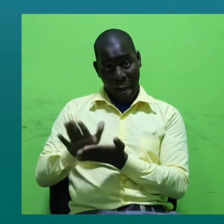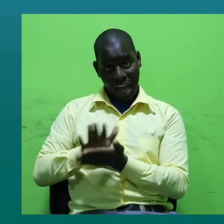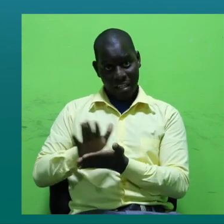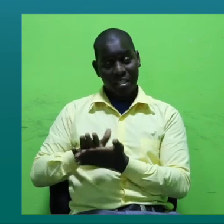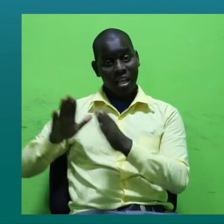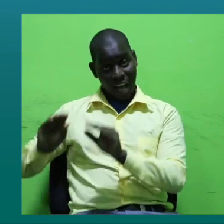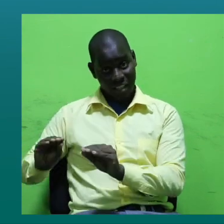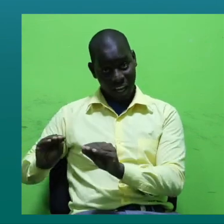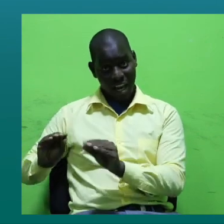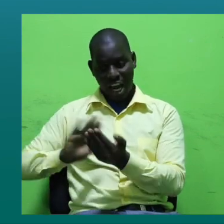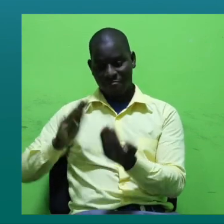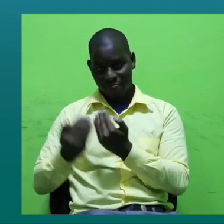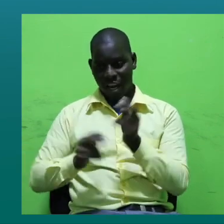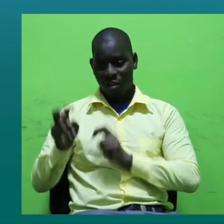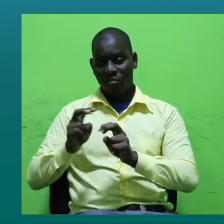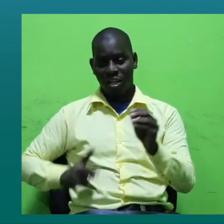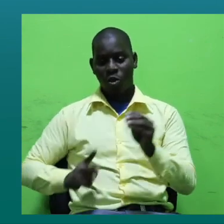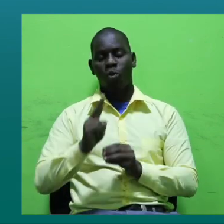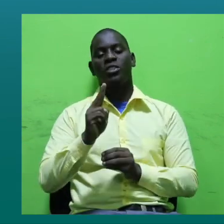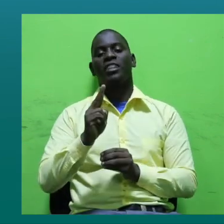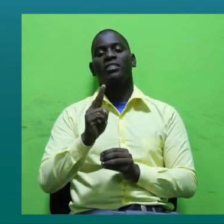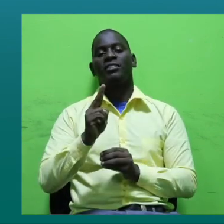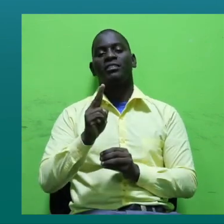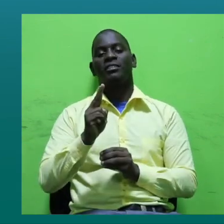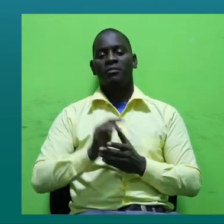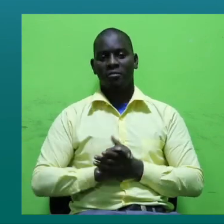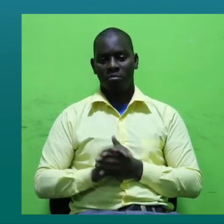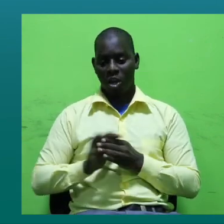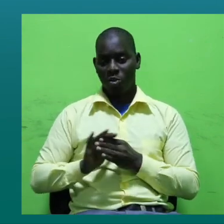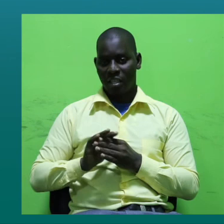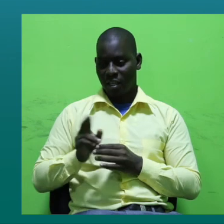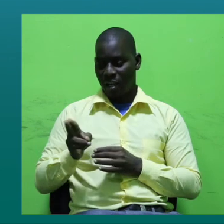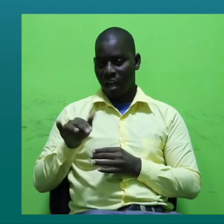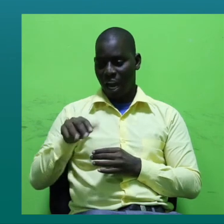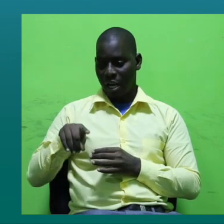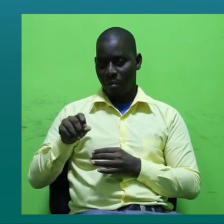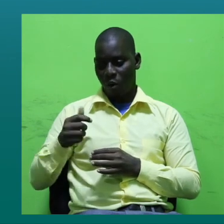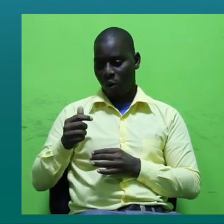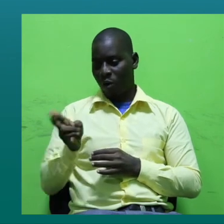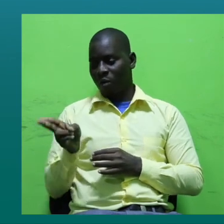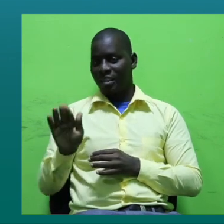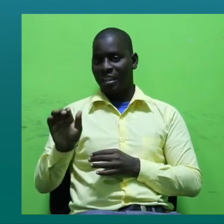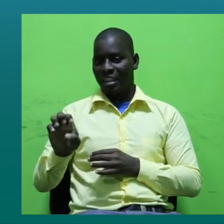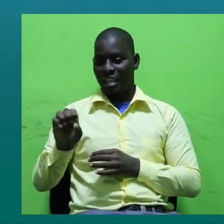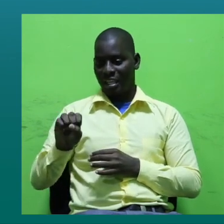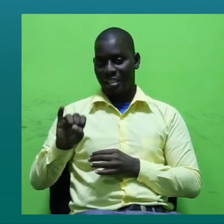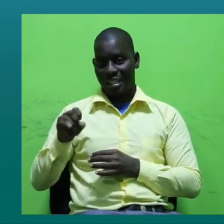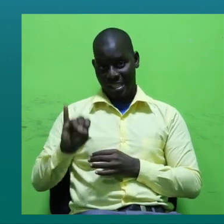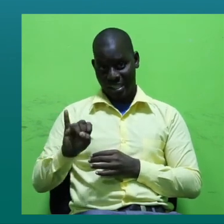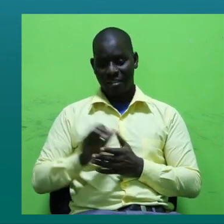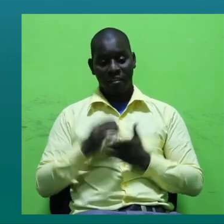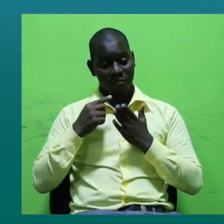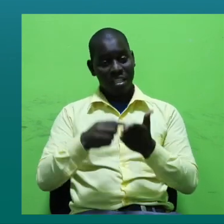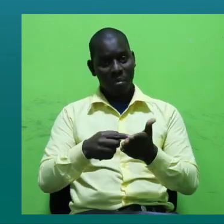Conclusion. Conclusion is a statement that summarizes what a scientist has learned from an